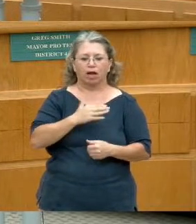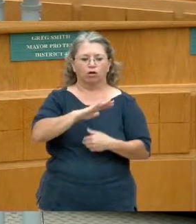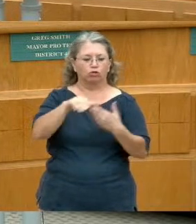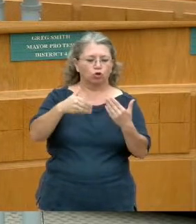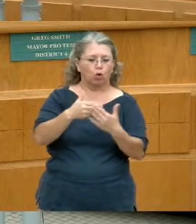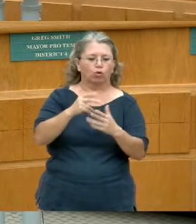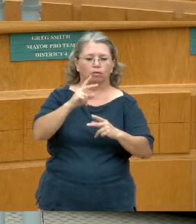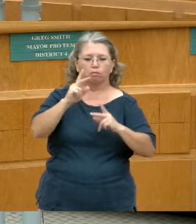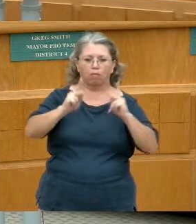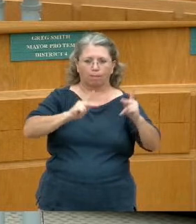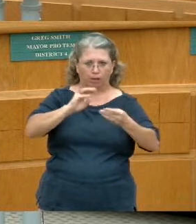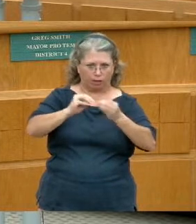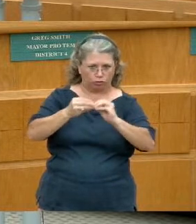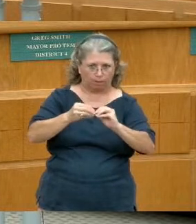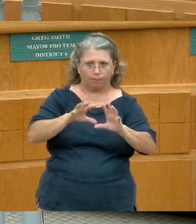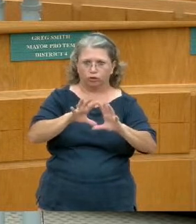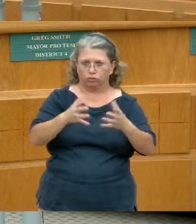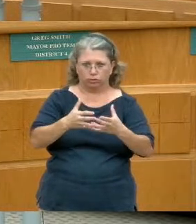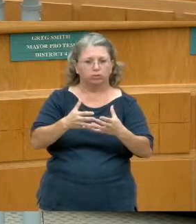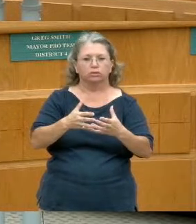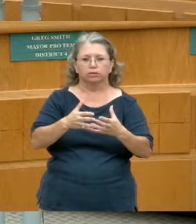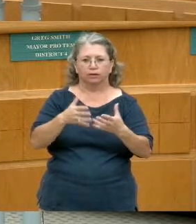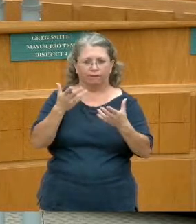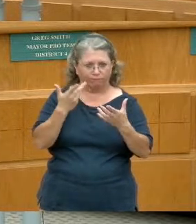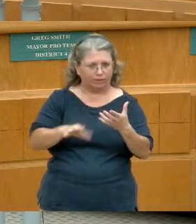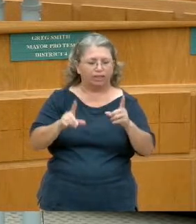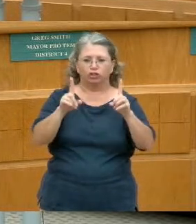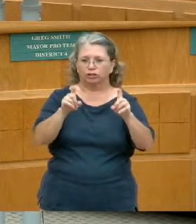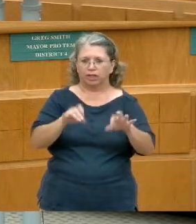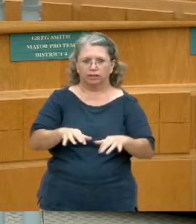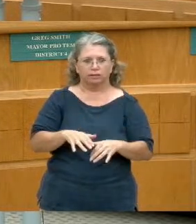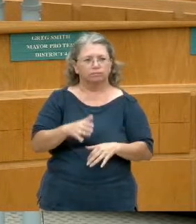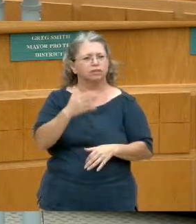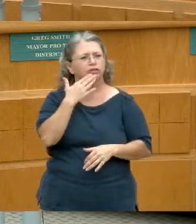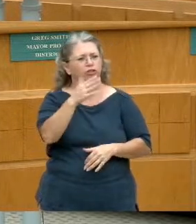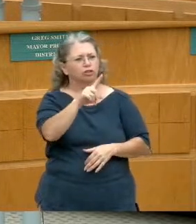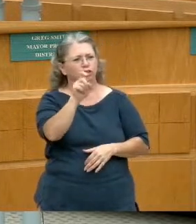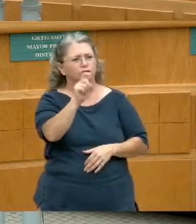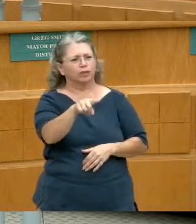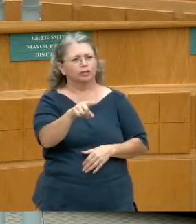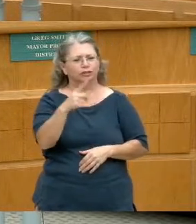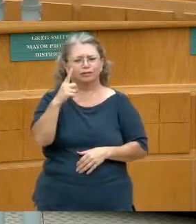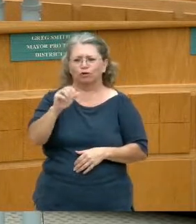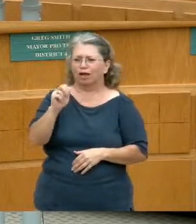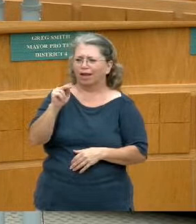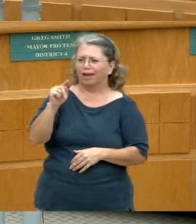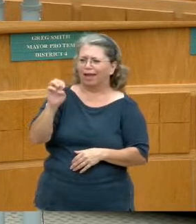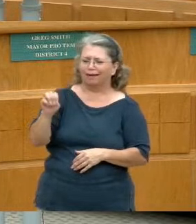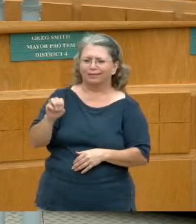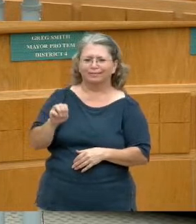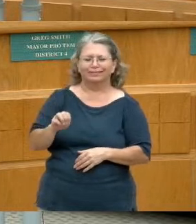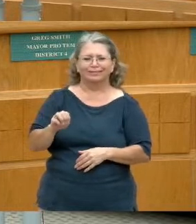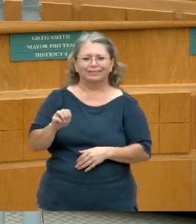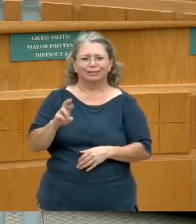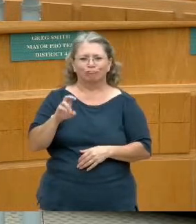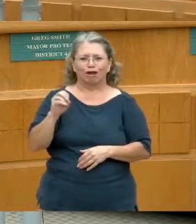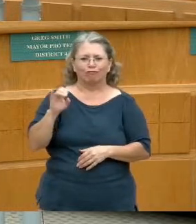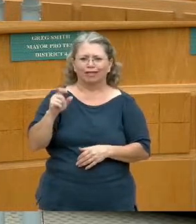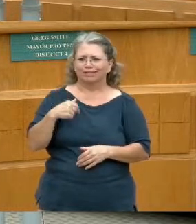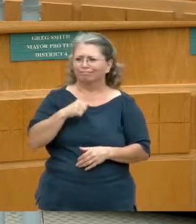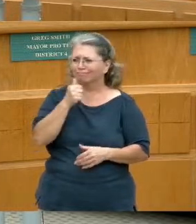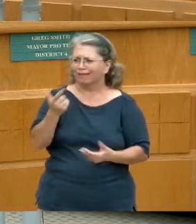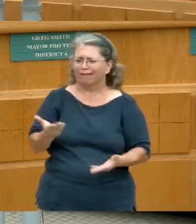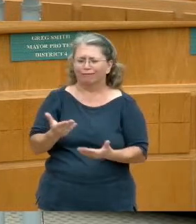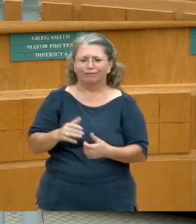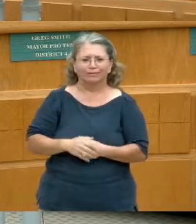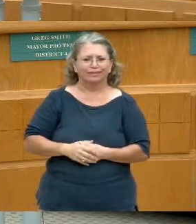best estimate is right now. These are great questions for Annette Rodriguez. Get her in there.